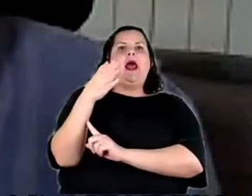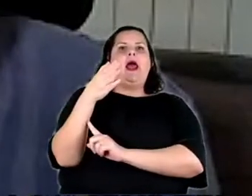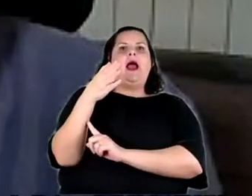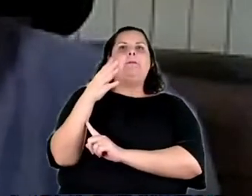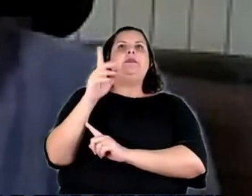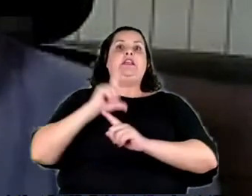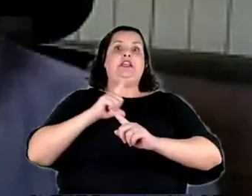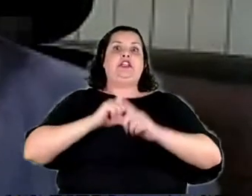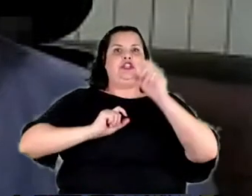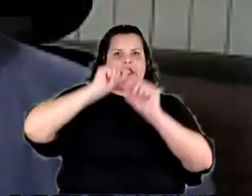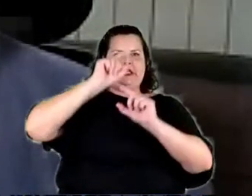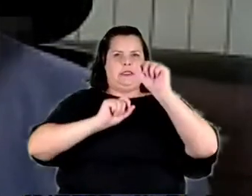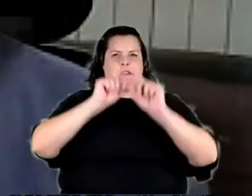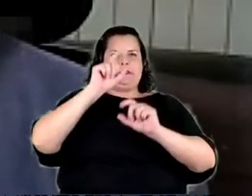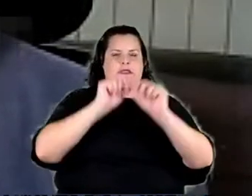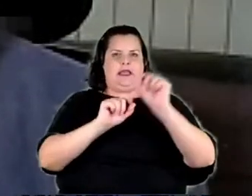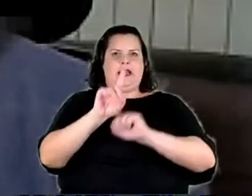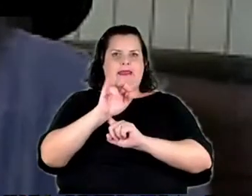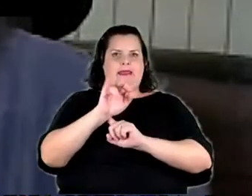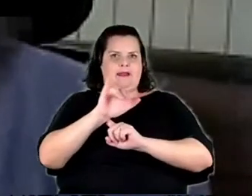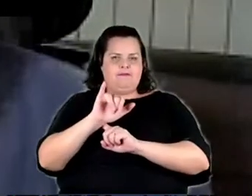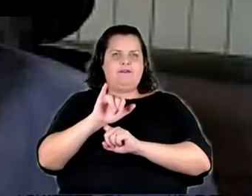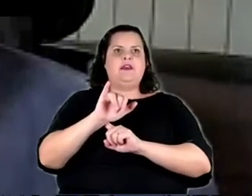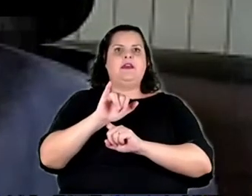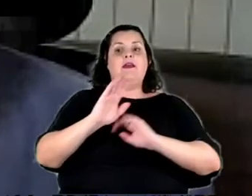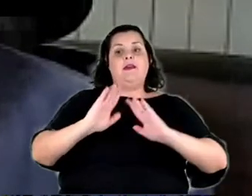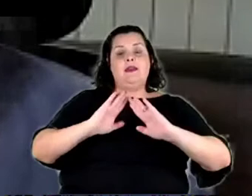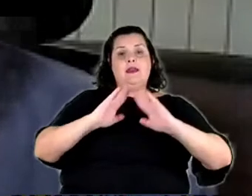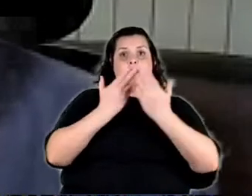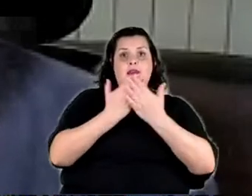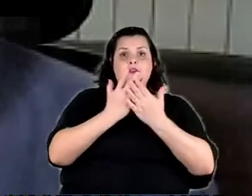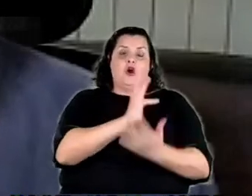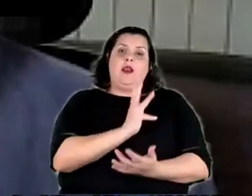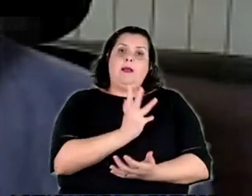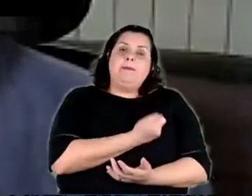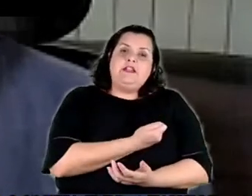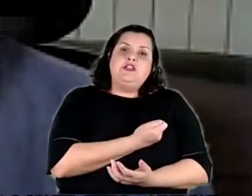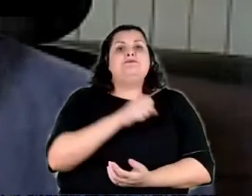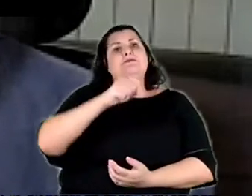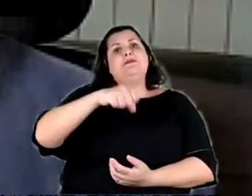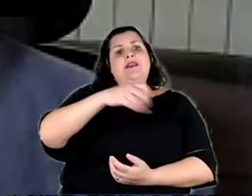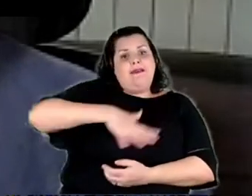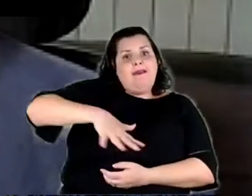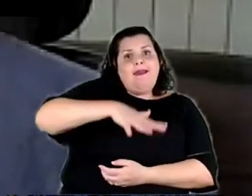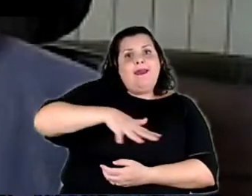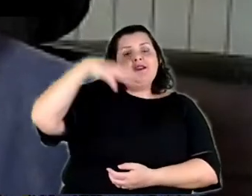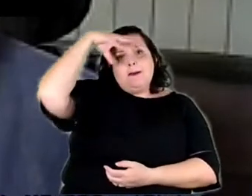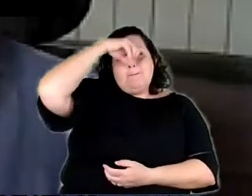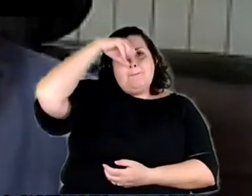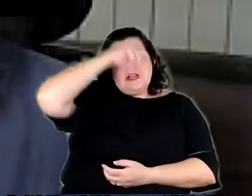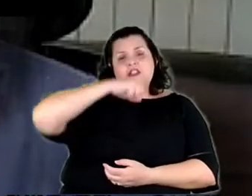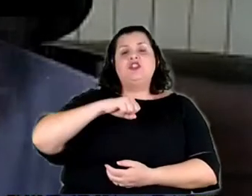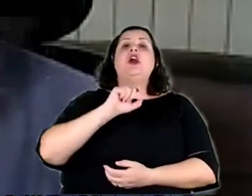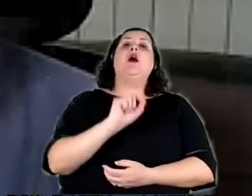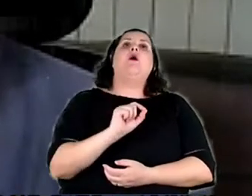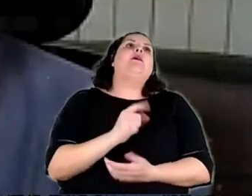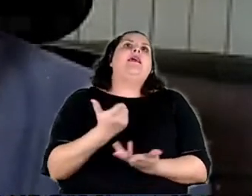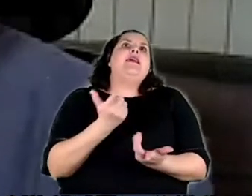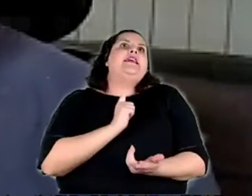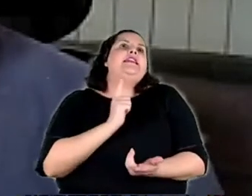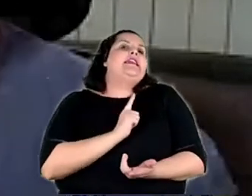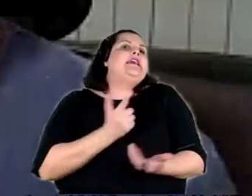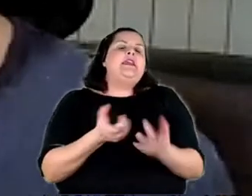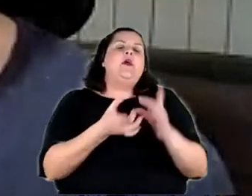they were learning about from the river to the sea, Palestine will be free. And that there is no peace to be made with the